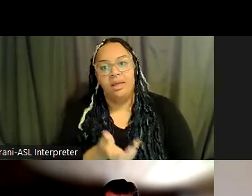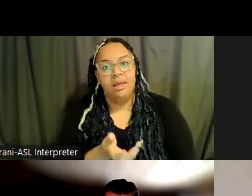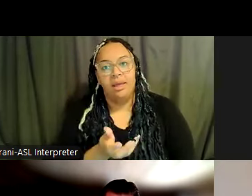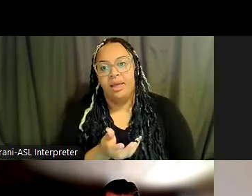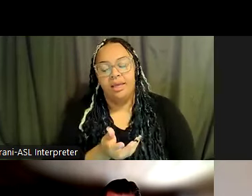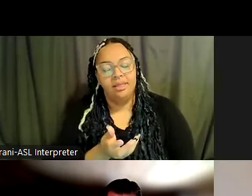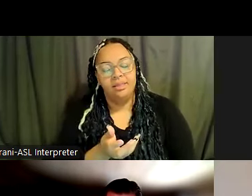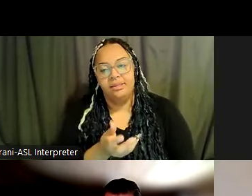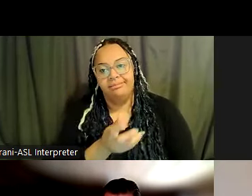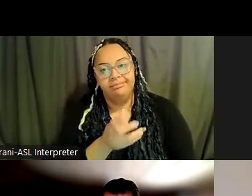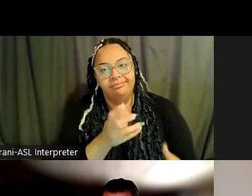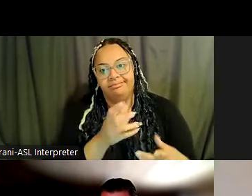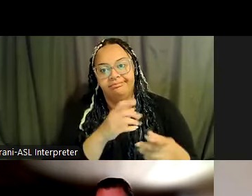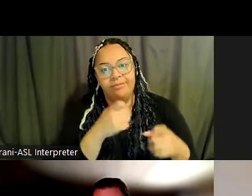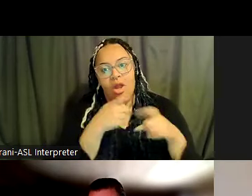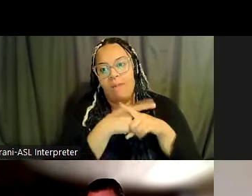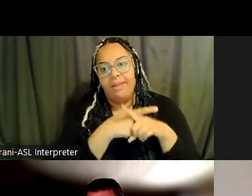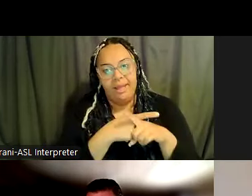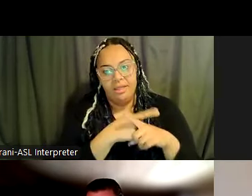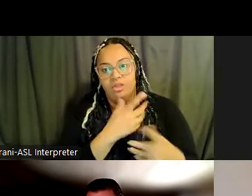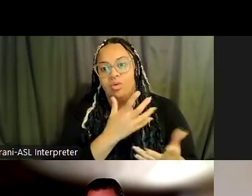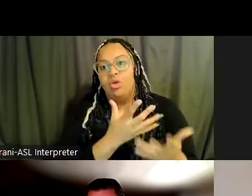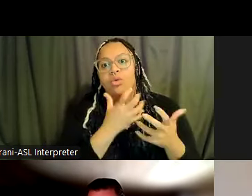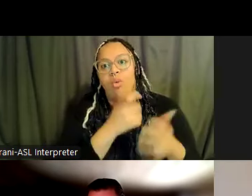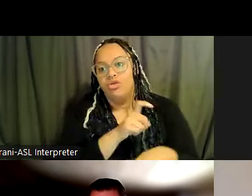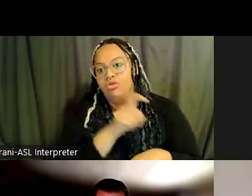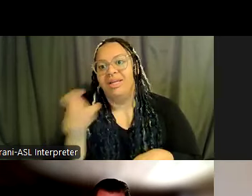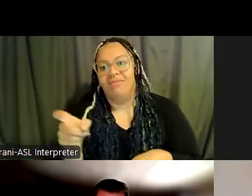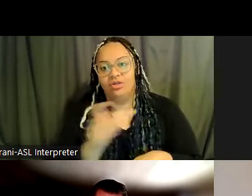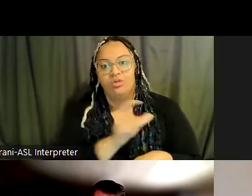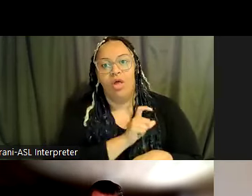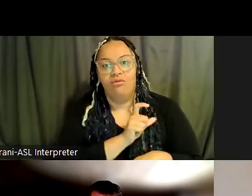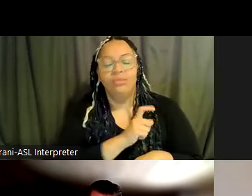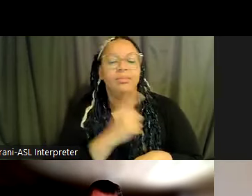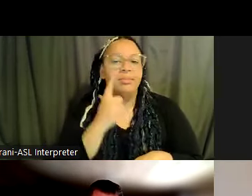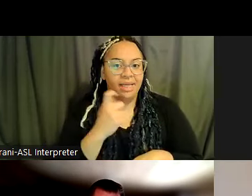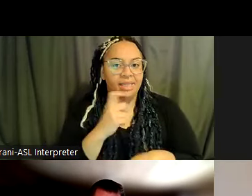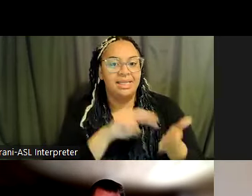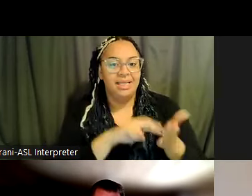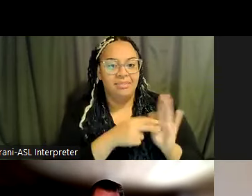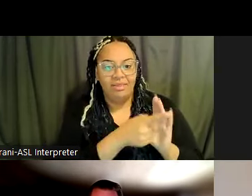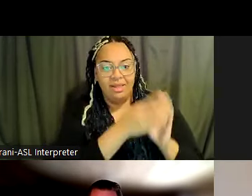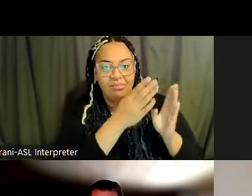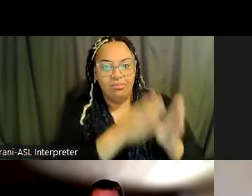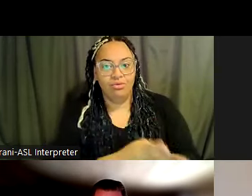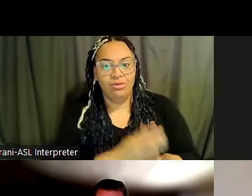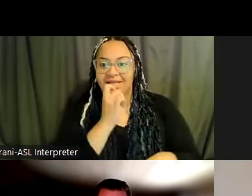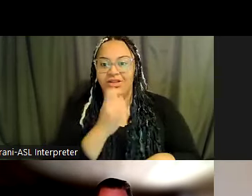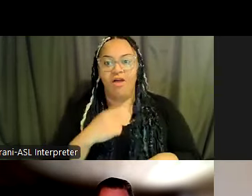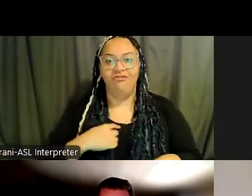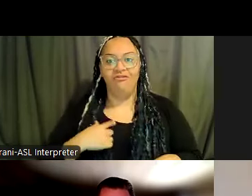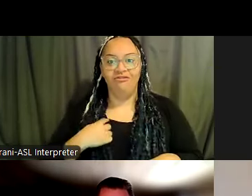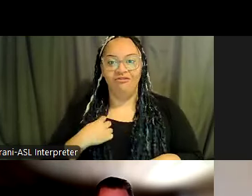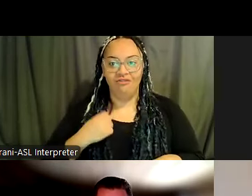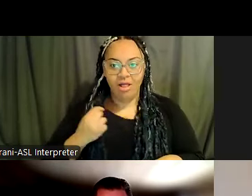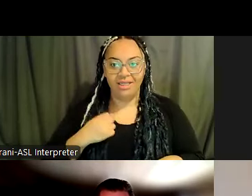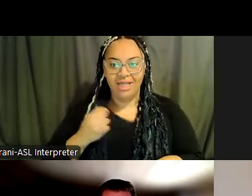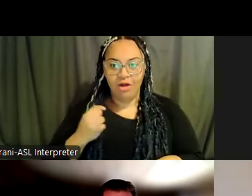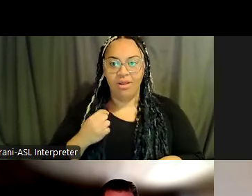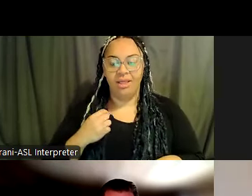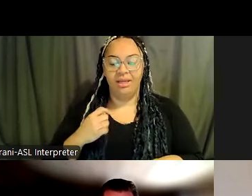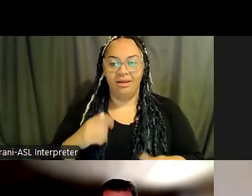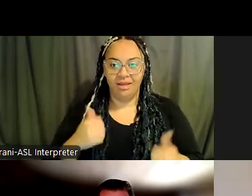nest. In that case, you probably do want to bring it to law enforcement, because that means that person is not voluntarily giving up their firearms, which